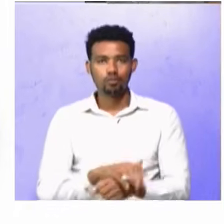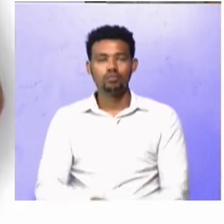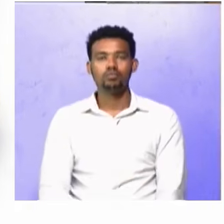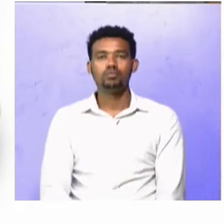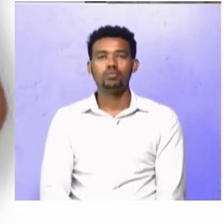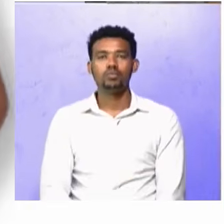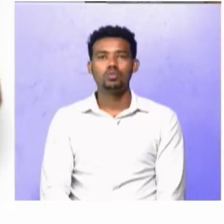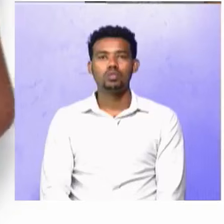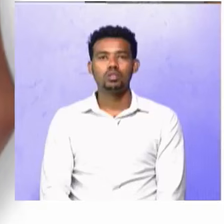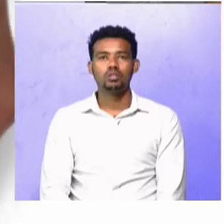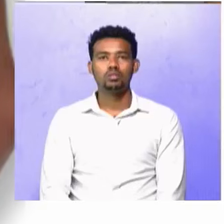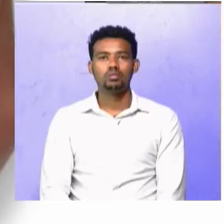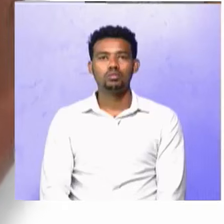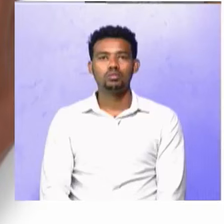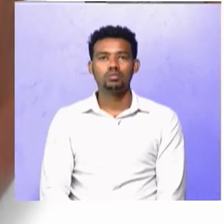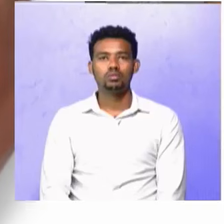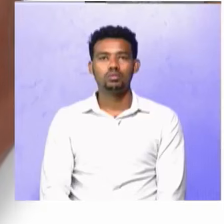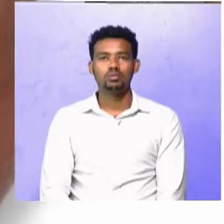powerful.